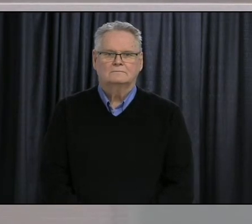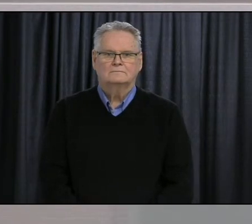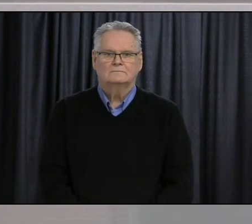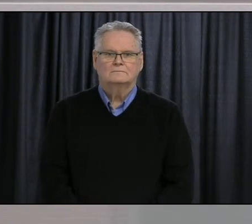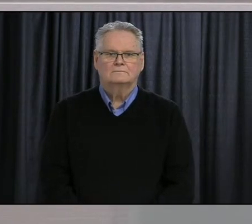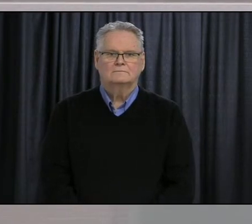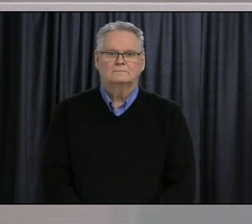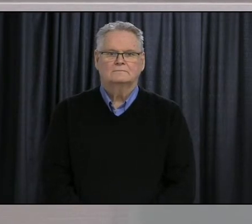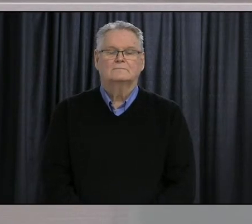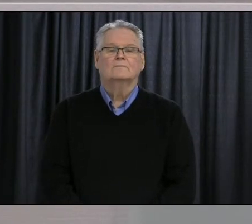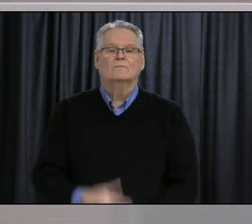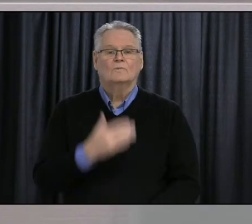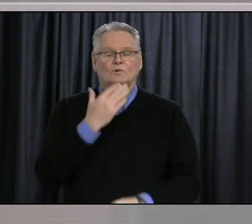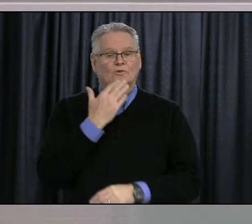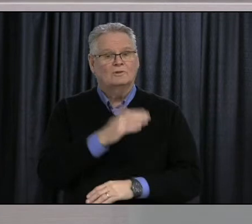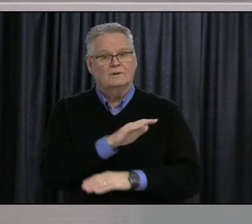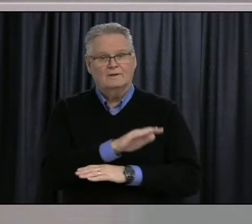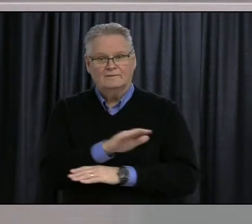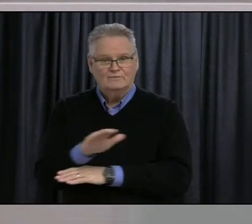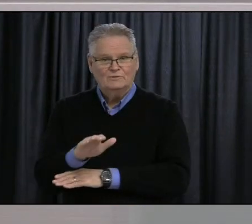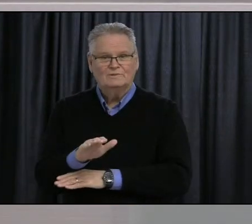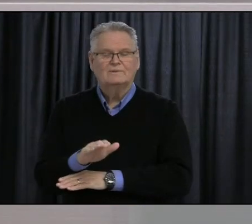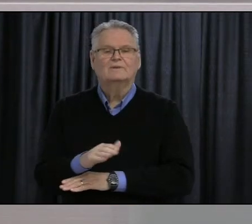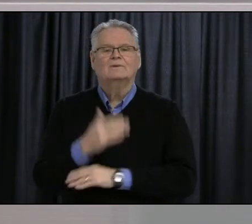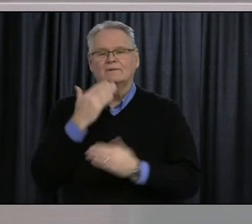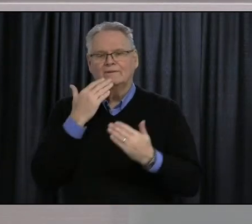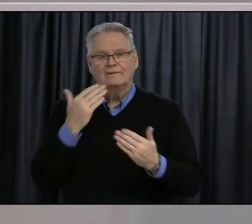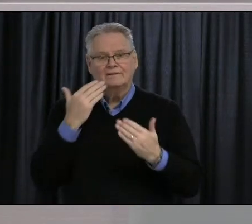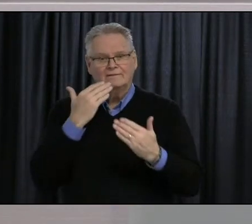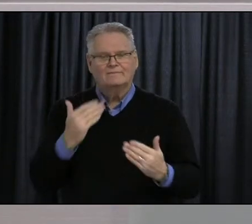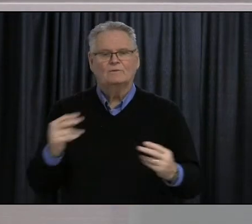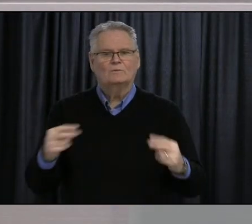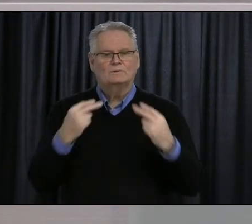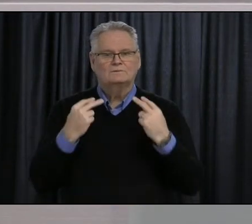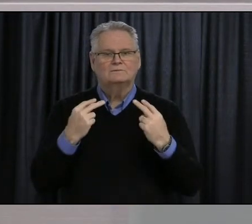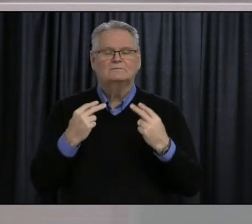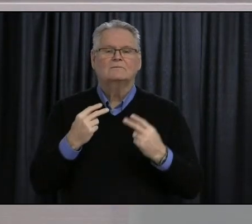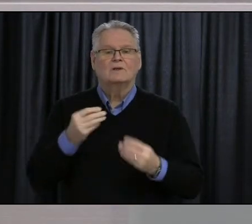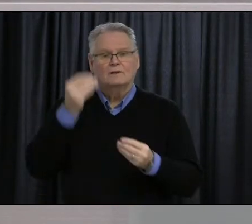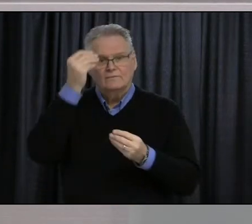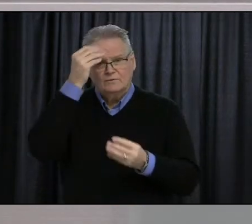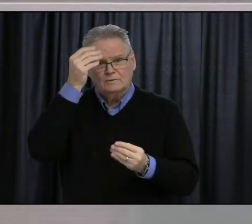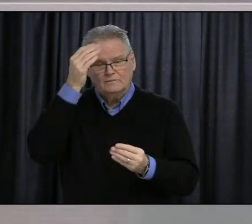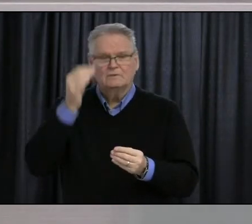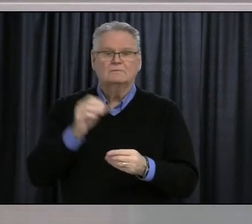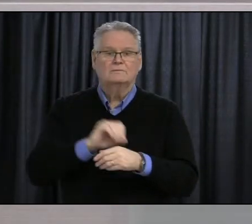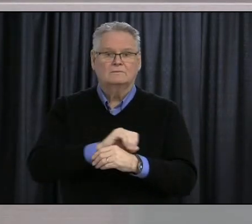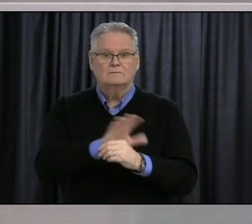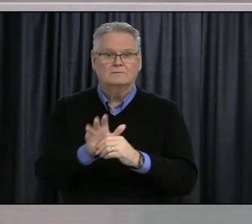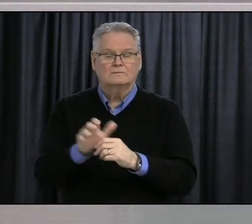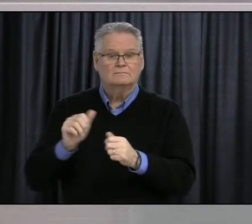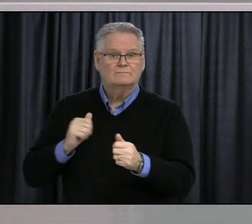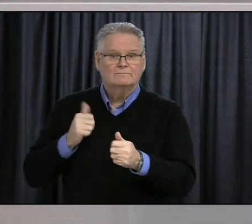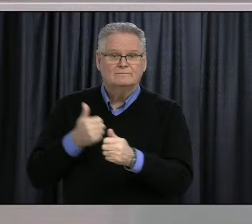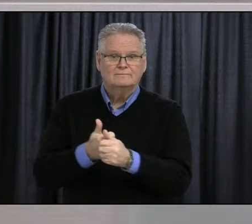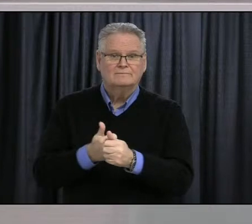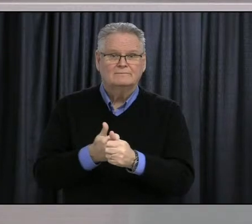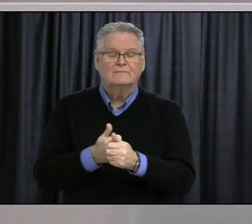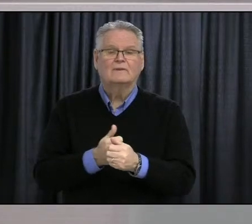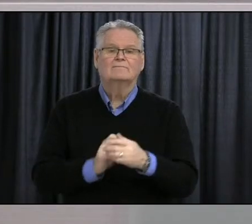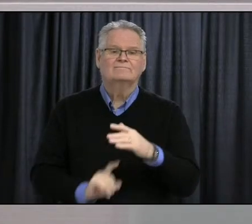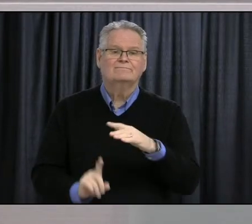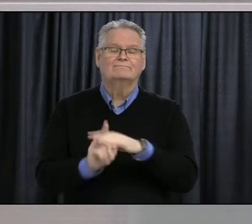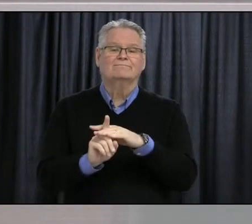Good afternoon, everyone. Thanks for joining us today. We'll start with an update. Since the media advisory yesterday, we have 2 new cases